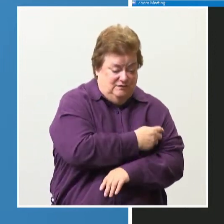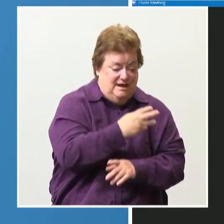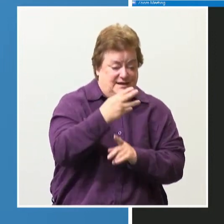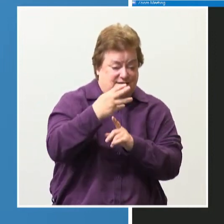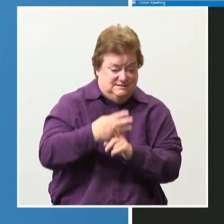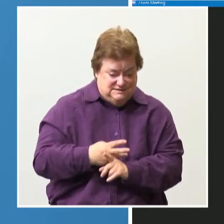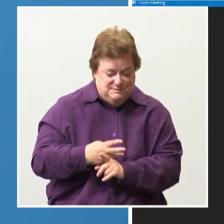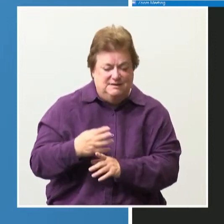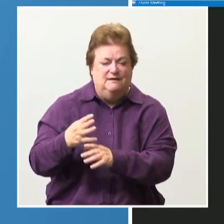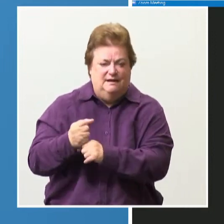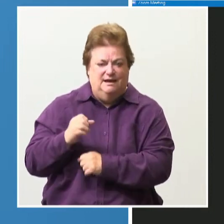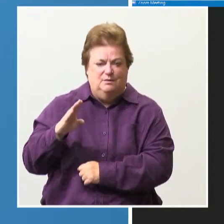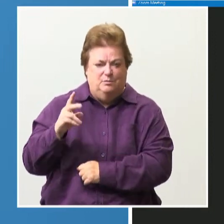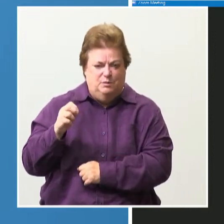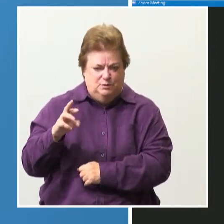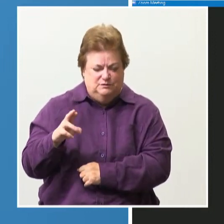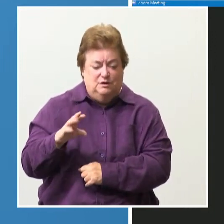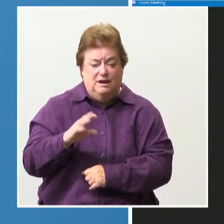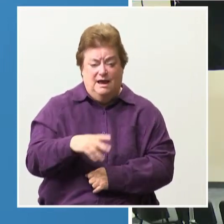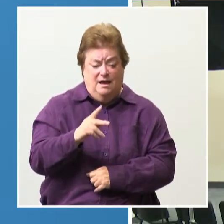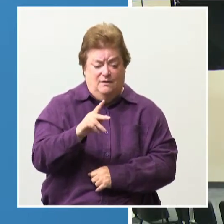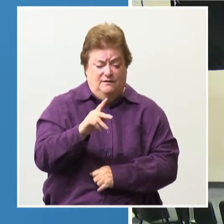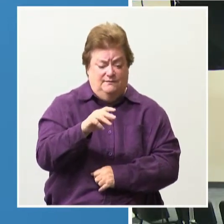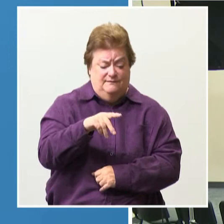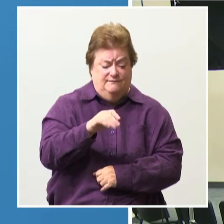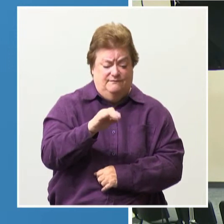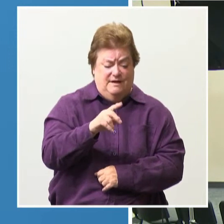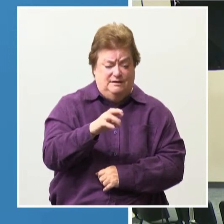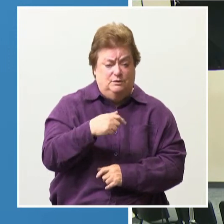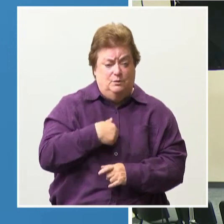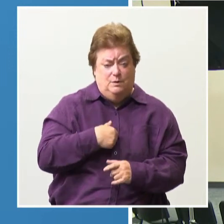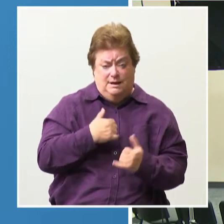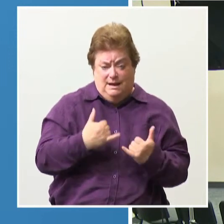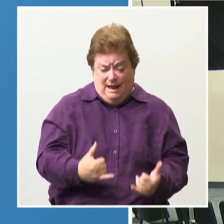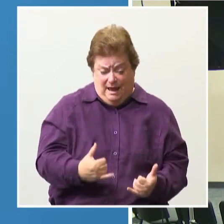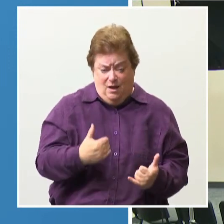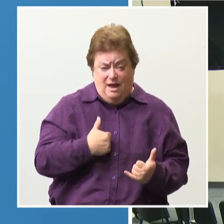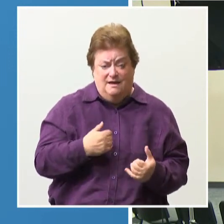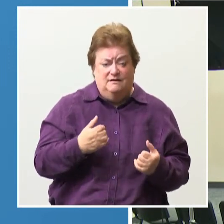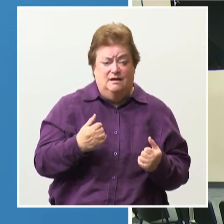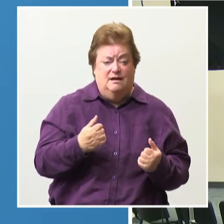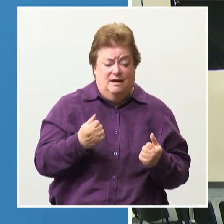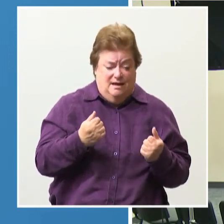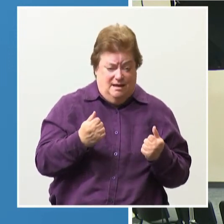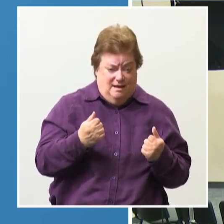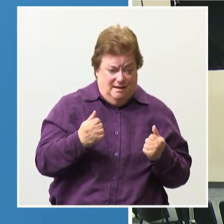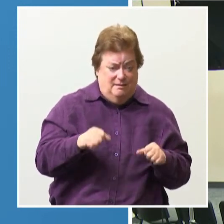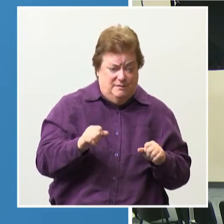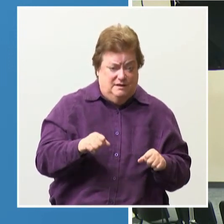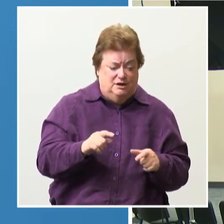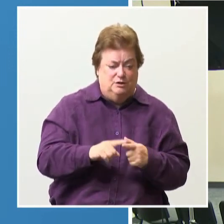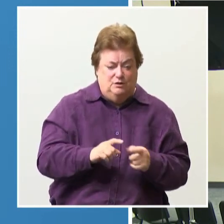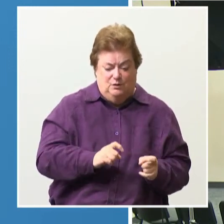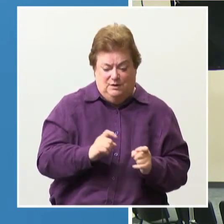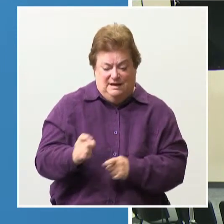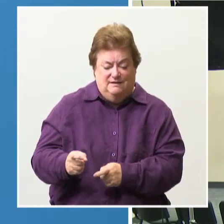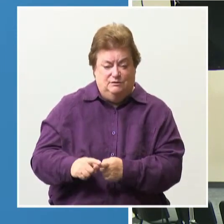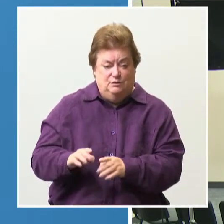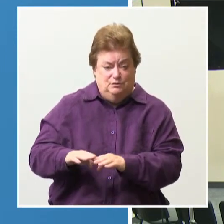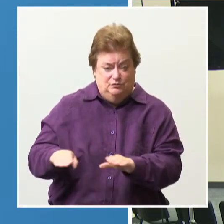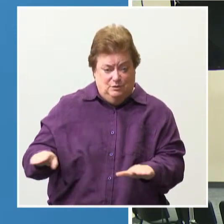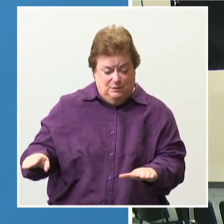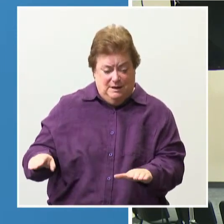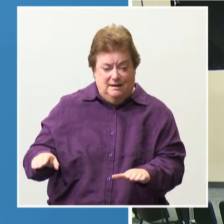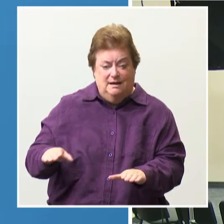Pfizer vaccine, we also are fortunate now to have the ability to offer that to children between the ages